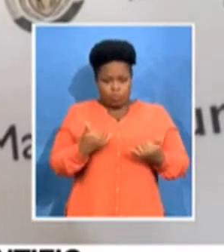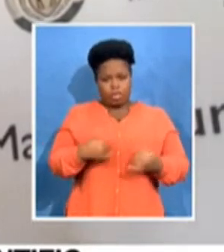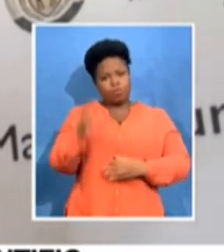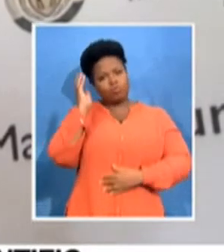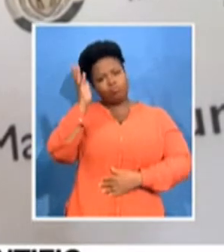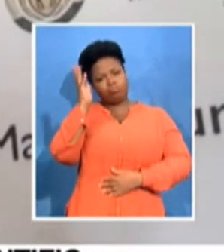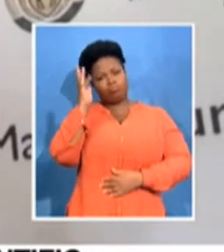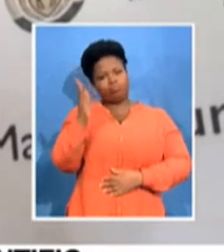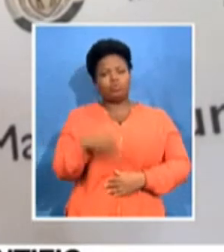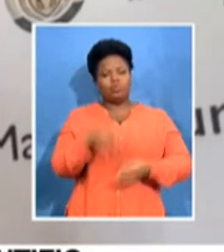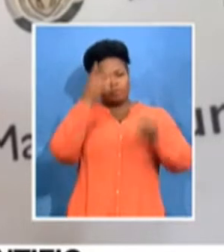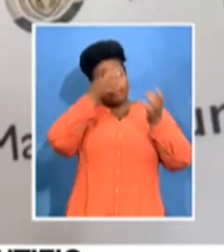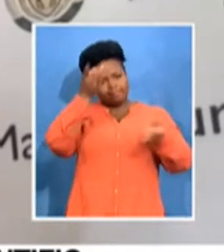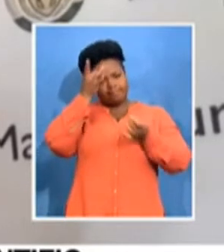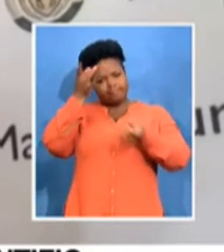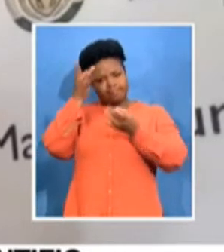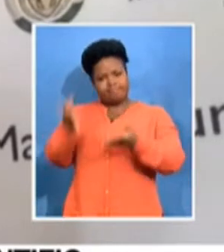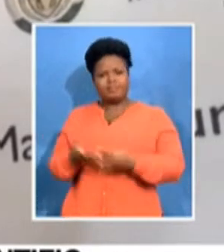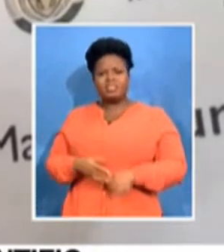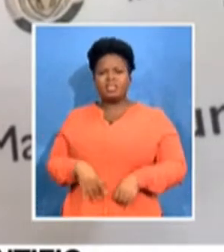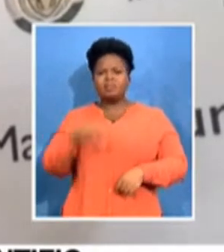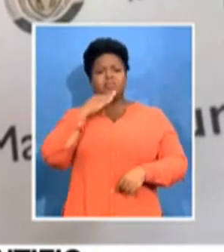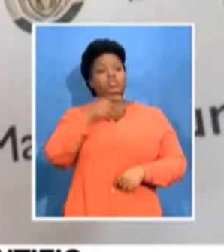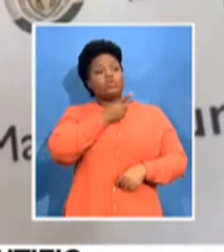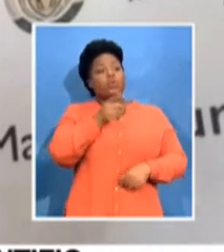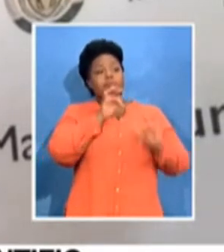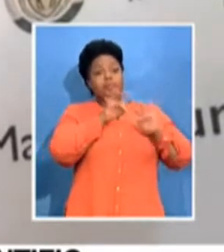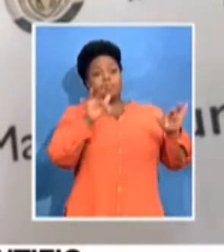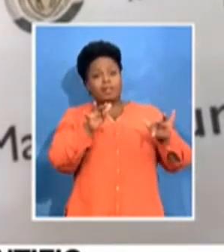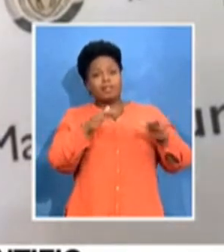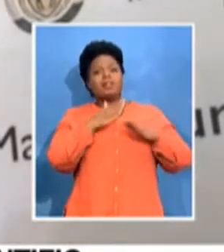antibodies against reinfection,